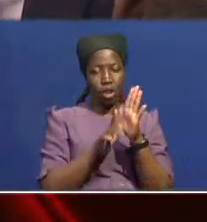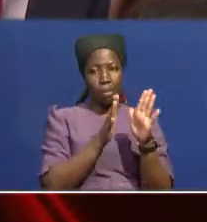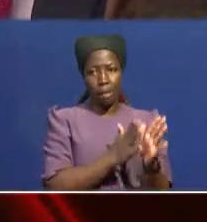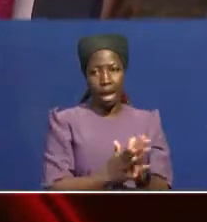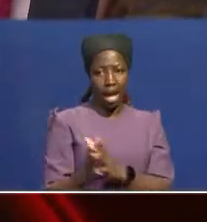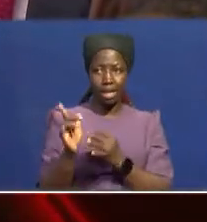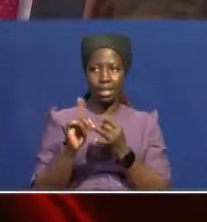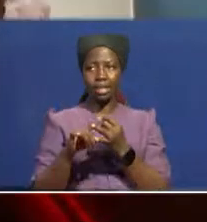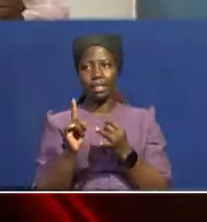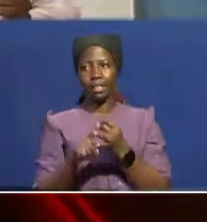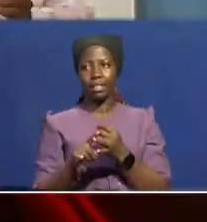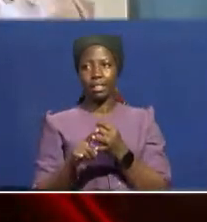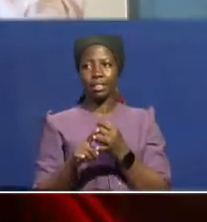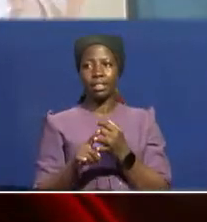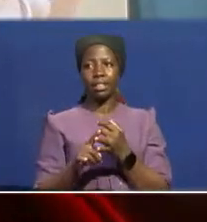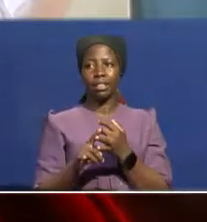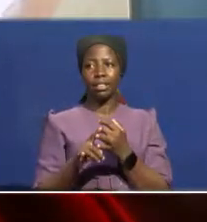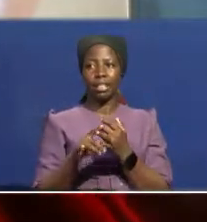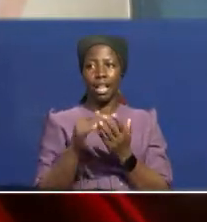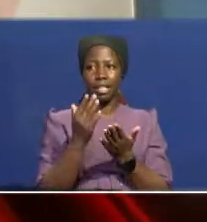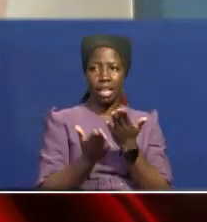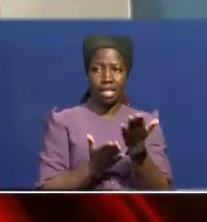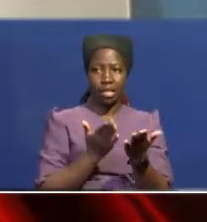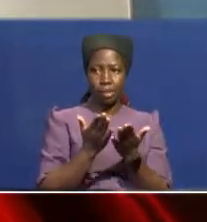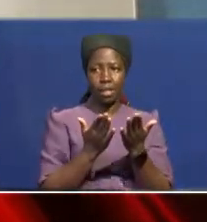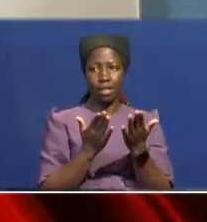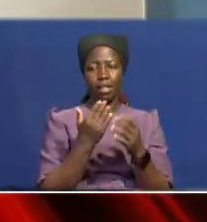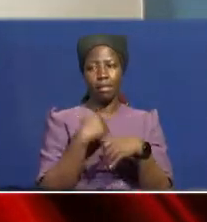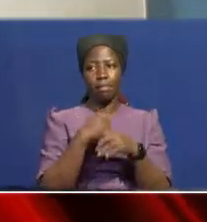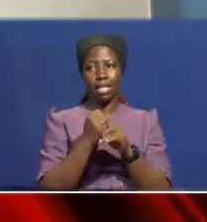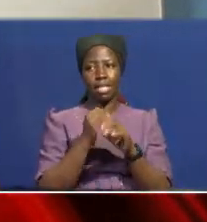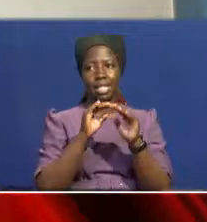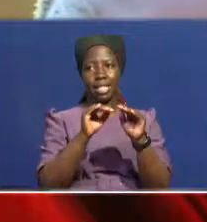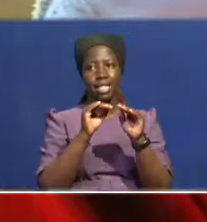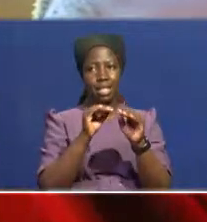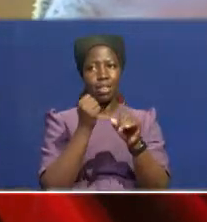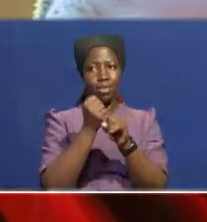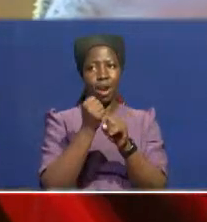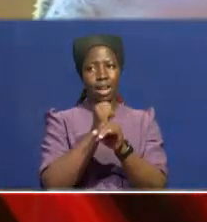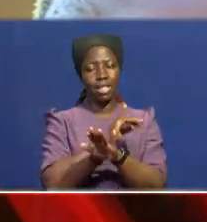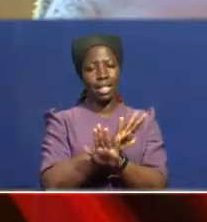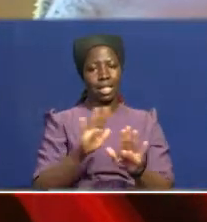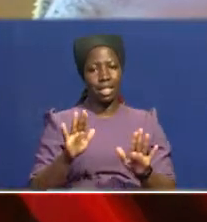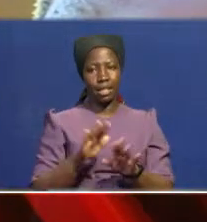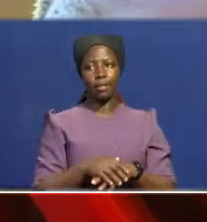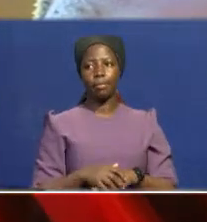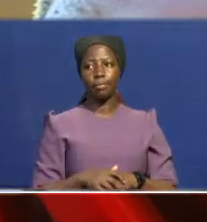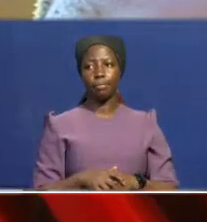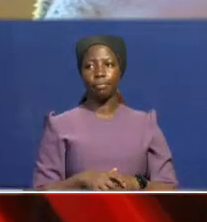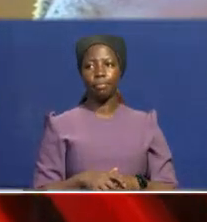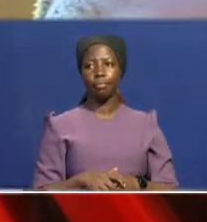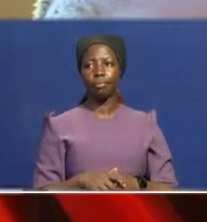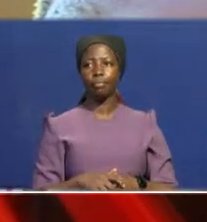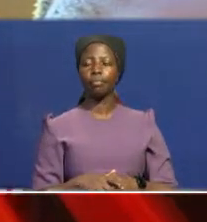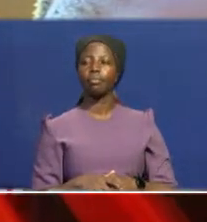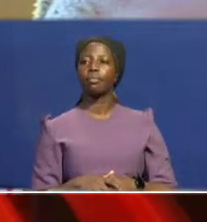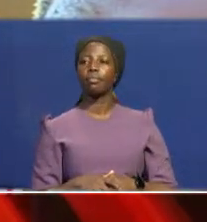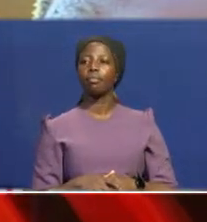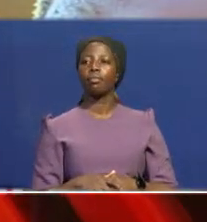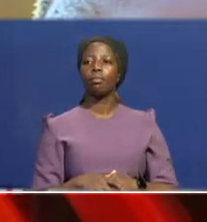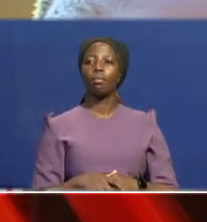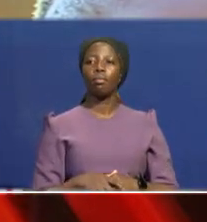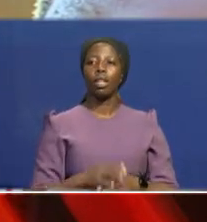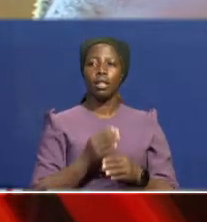curation and assessment management, streamlining teaching workflows. Content creators, financiers, and